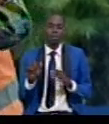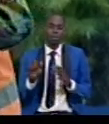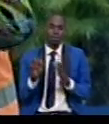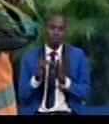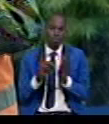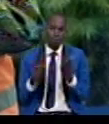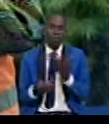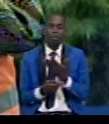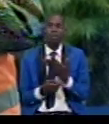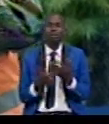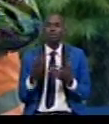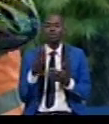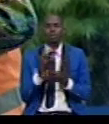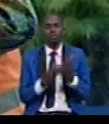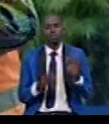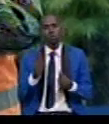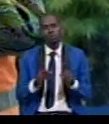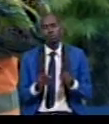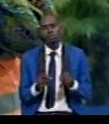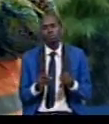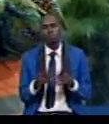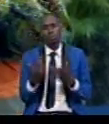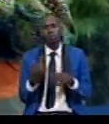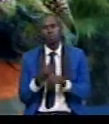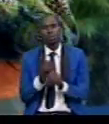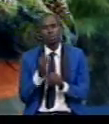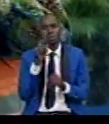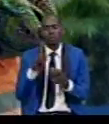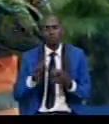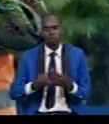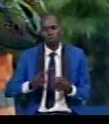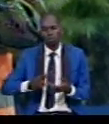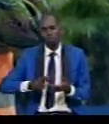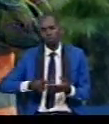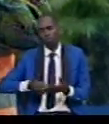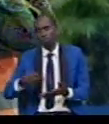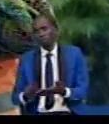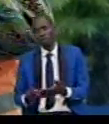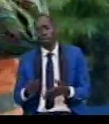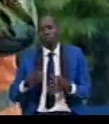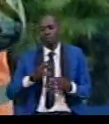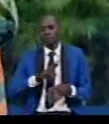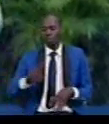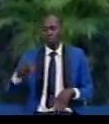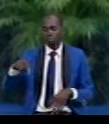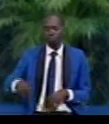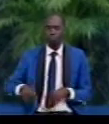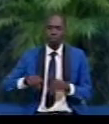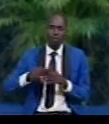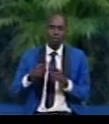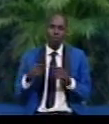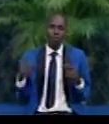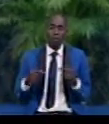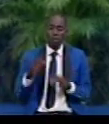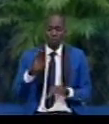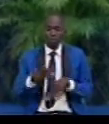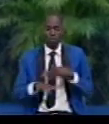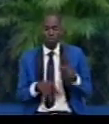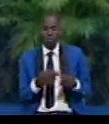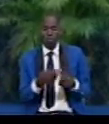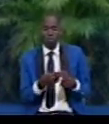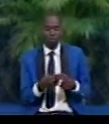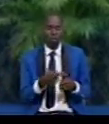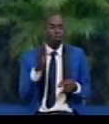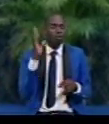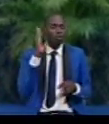pushed me down for about, I think, four times, and my leg was paining me, my right leg. If I walk from here to that place, I will bend down